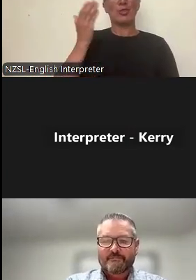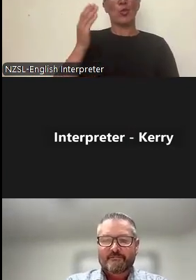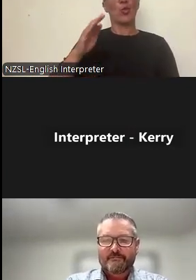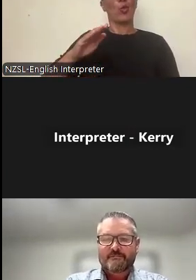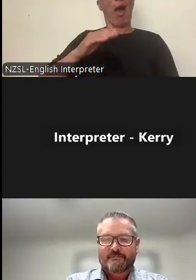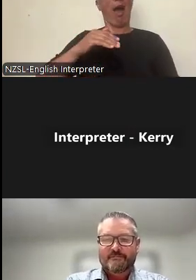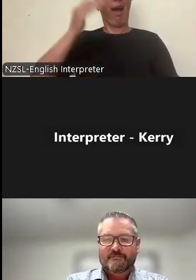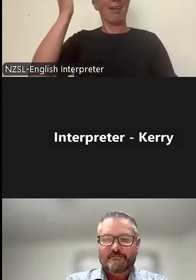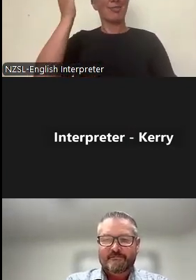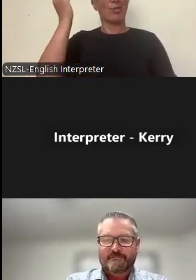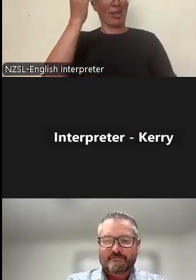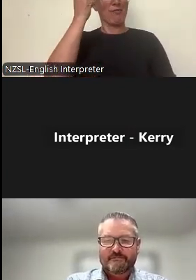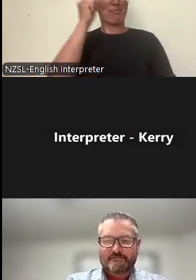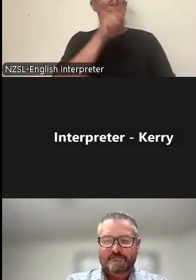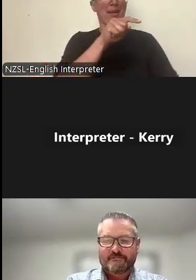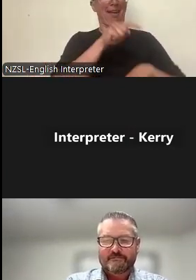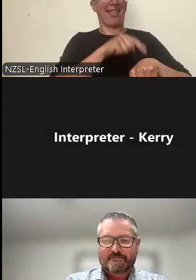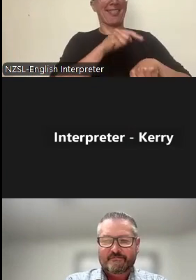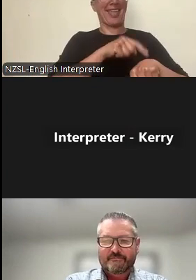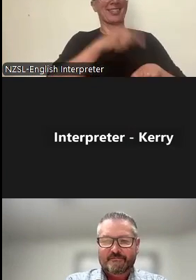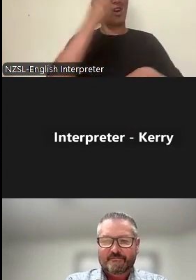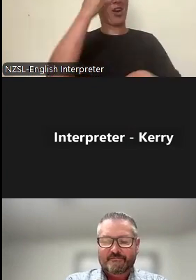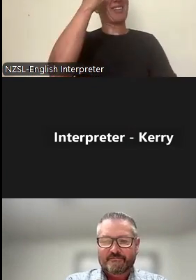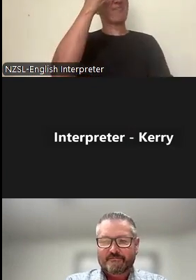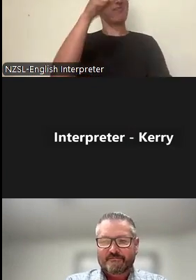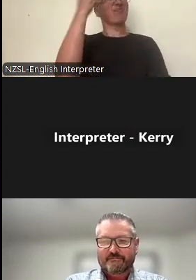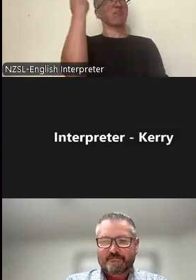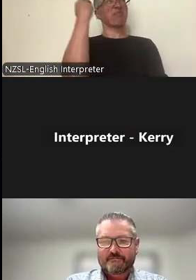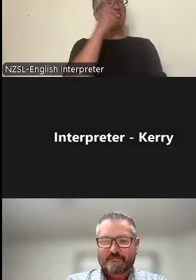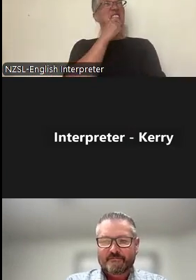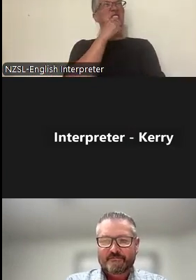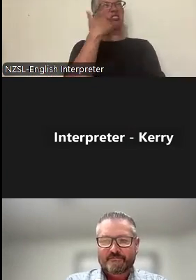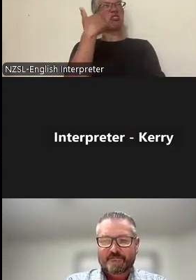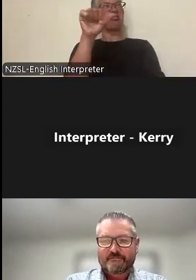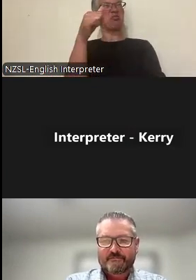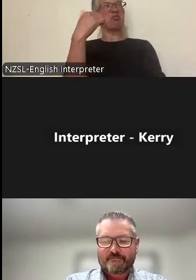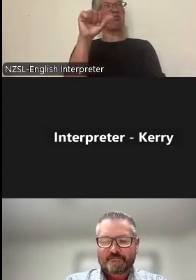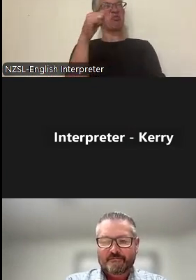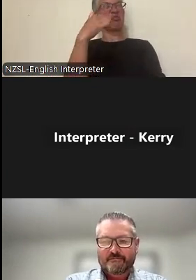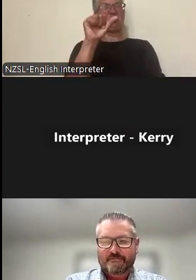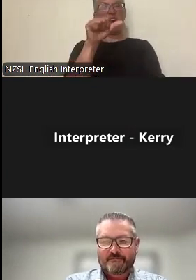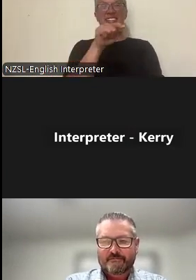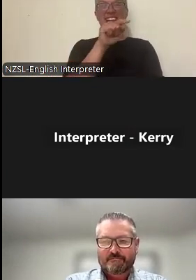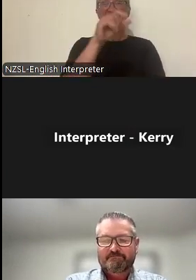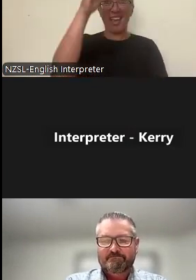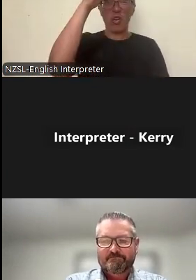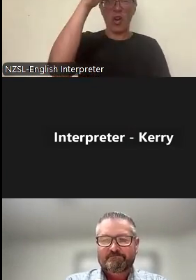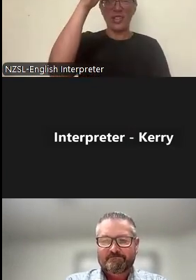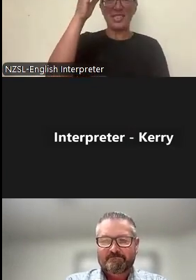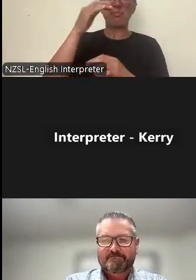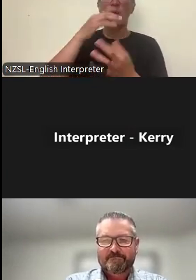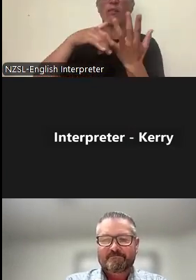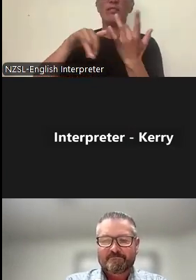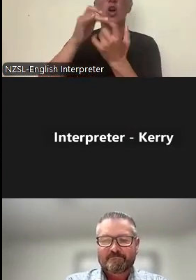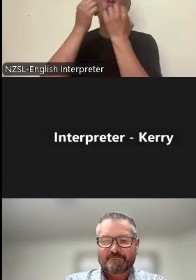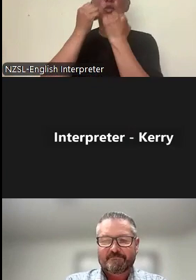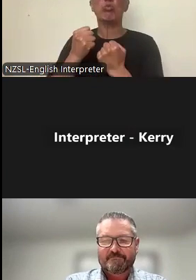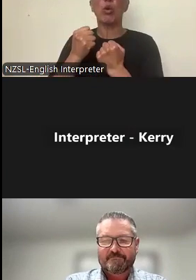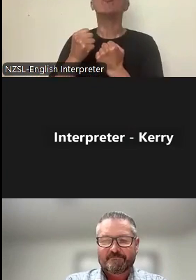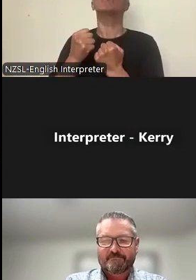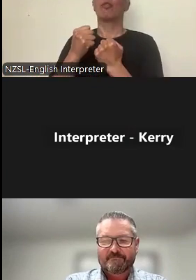I remember I'm looking at it now and realizing how much the concept of social proof was used at that